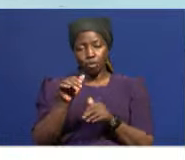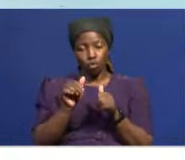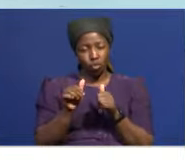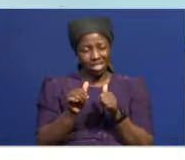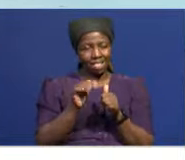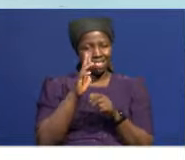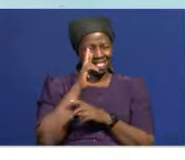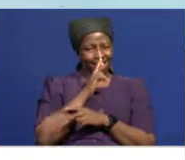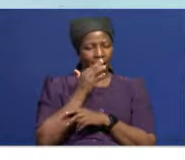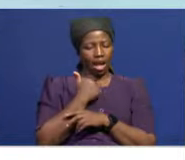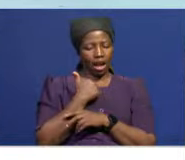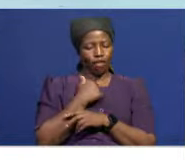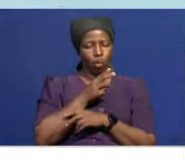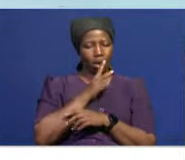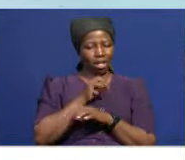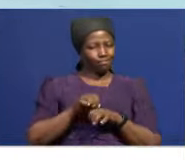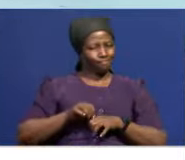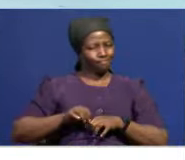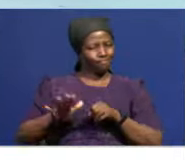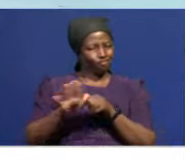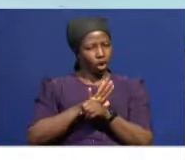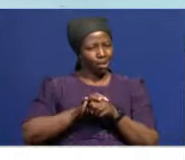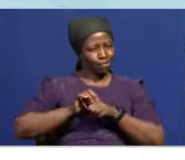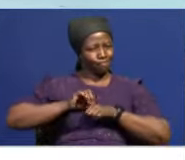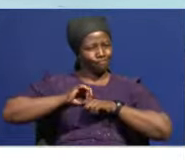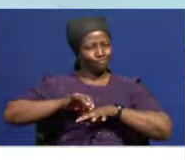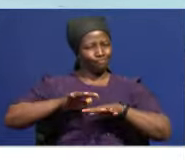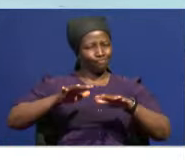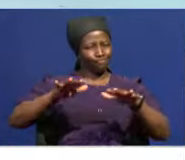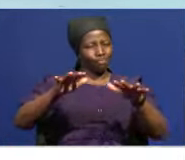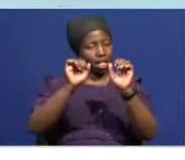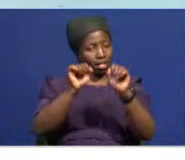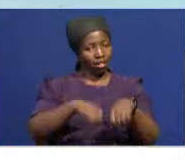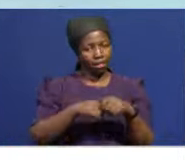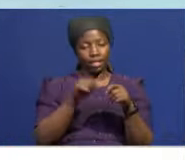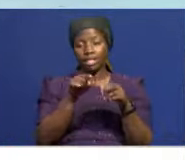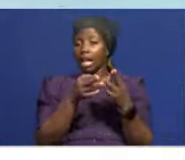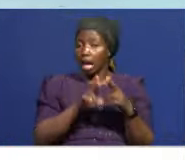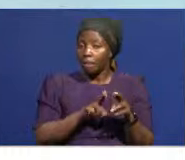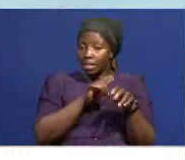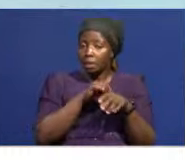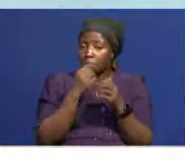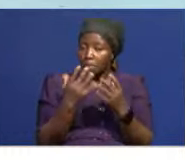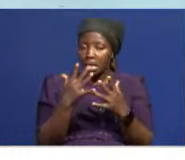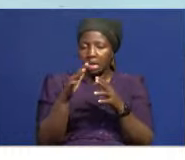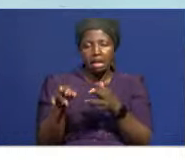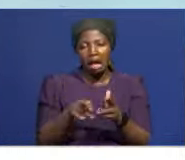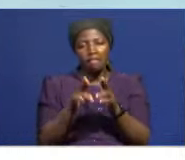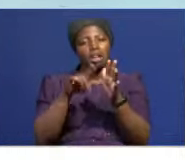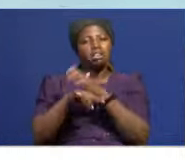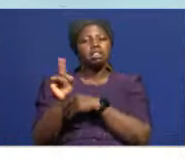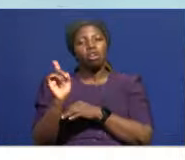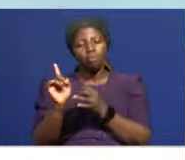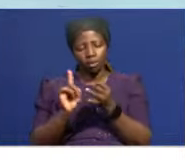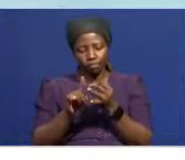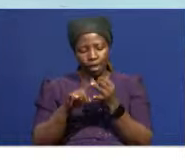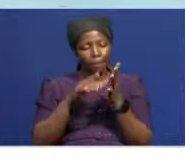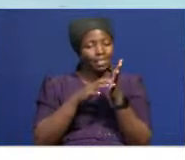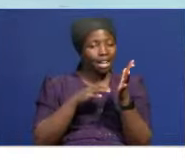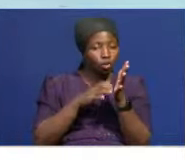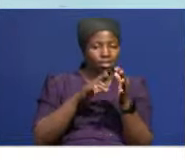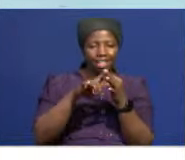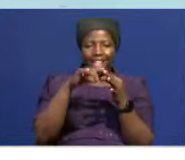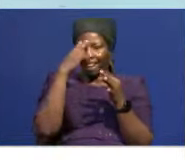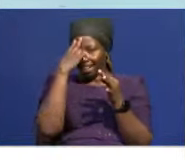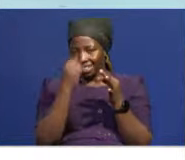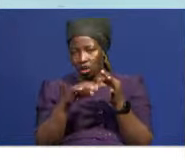water levels exceeded their limits. This comes as several rivers here in Nairobi, across in Machakos, and also in Kajiado County